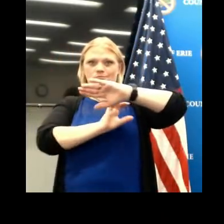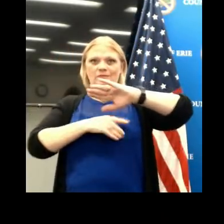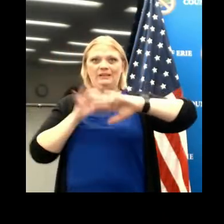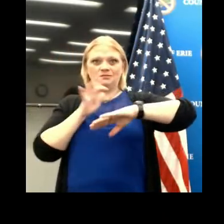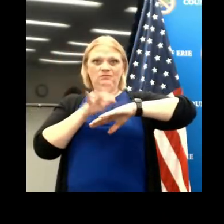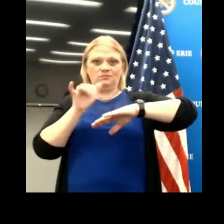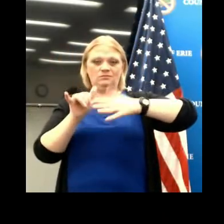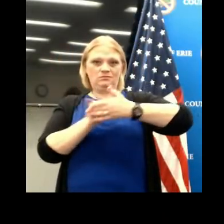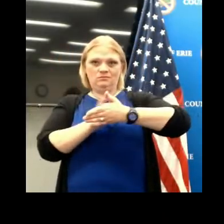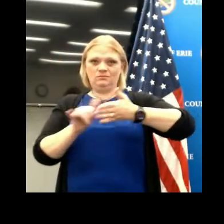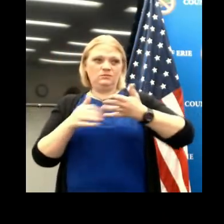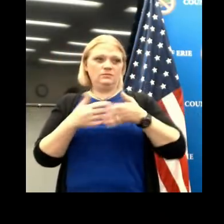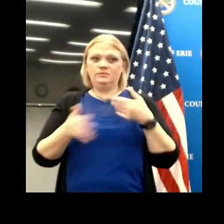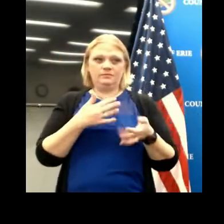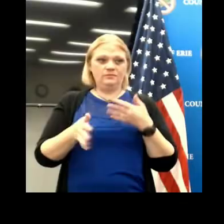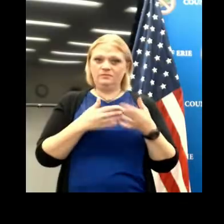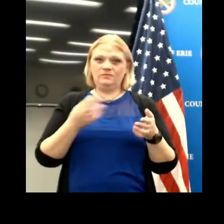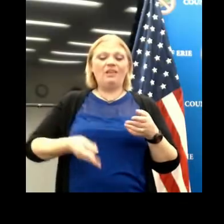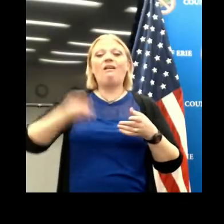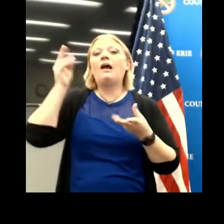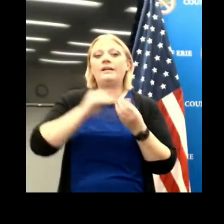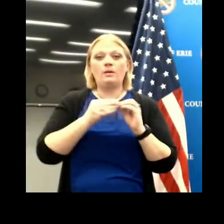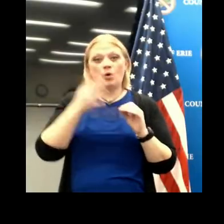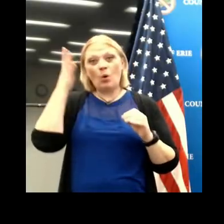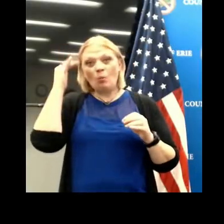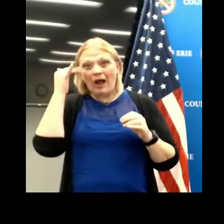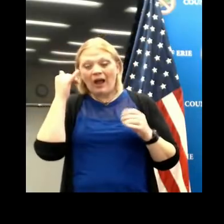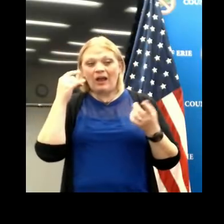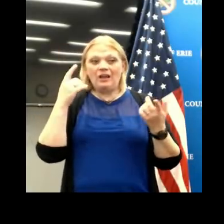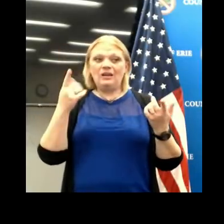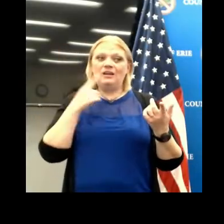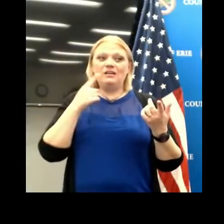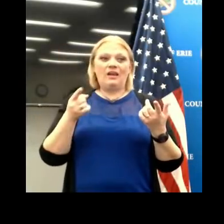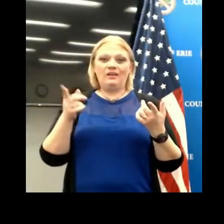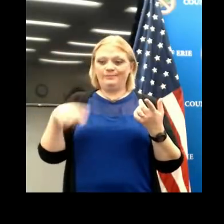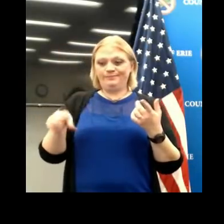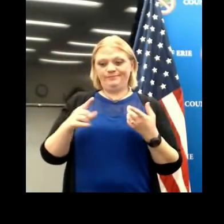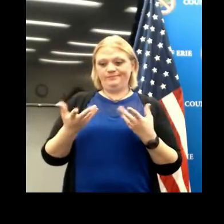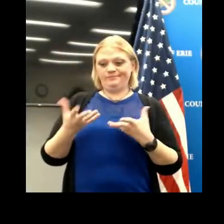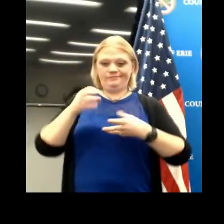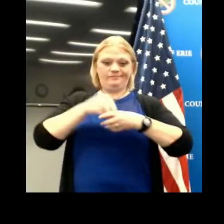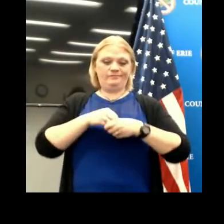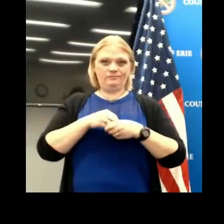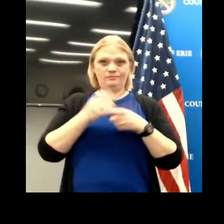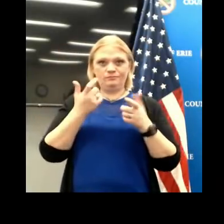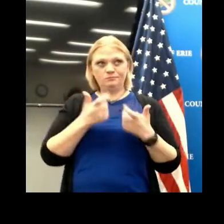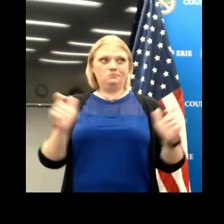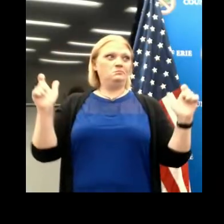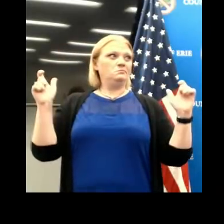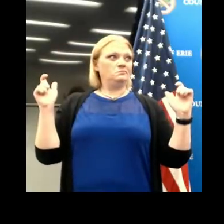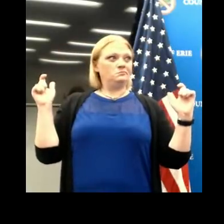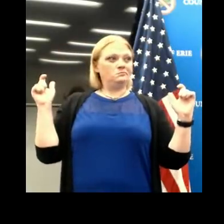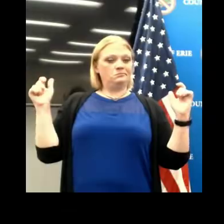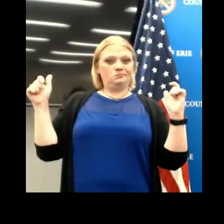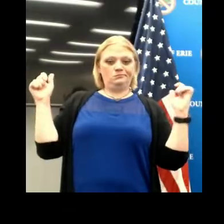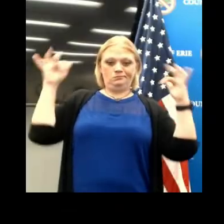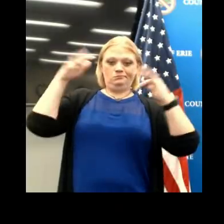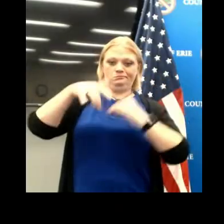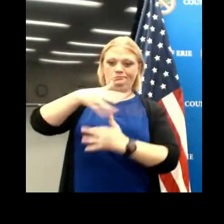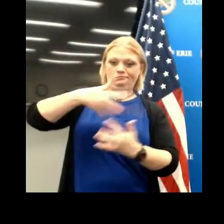those states. And the numbers are high because they're engaging in large social gatherings